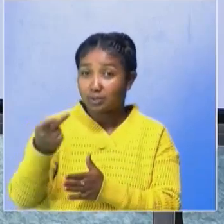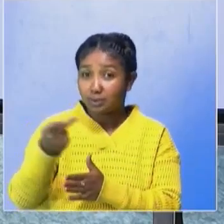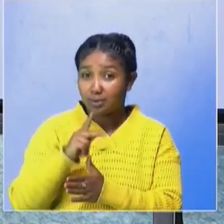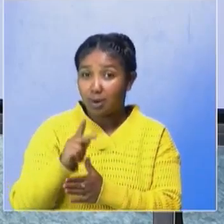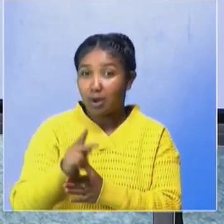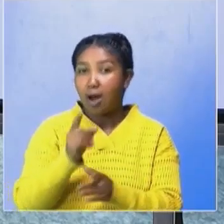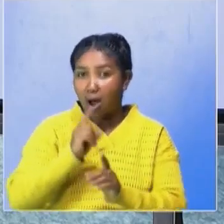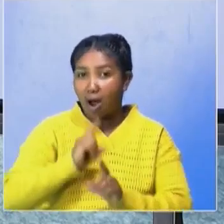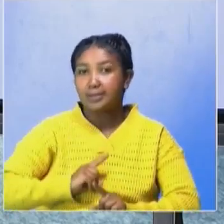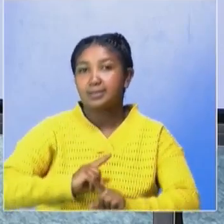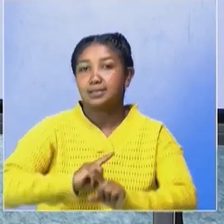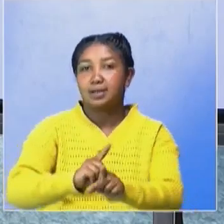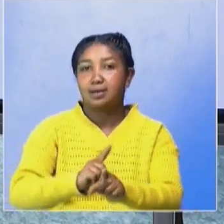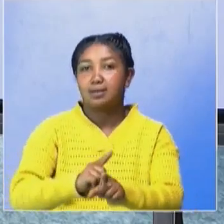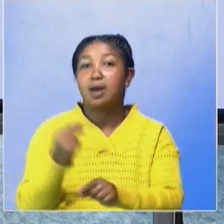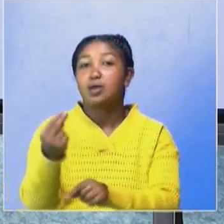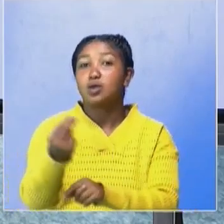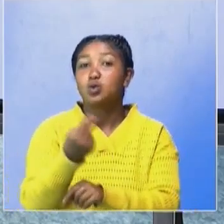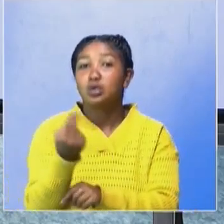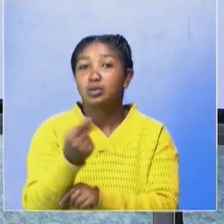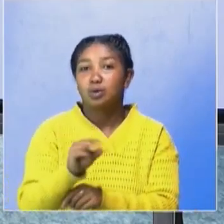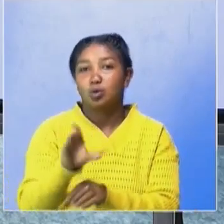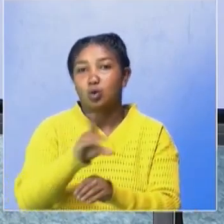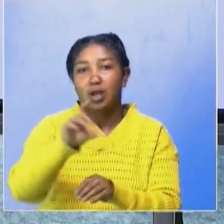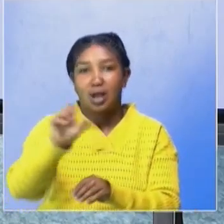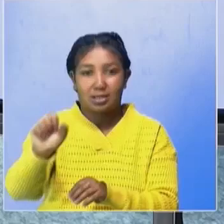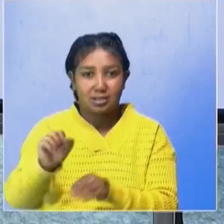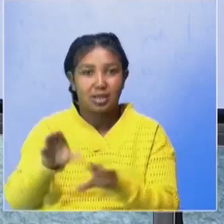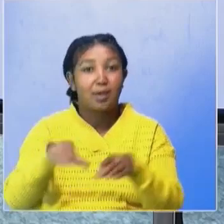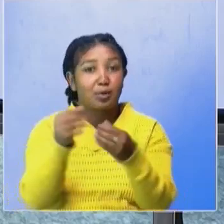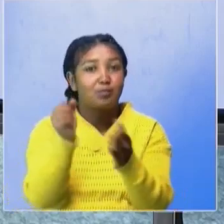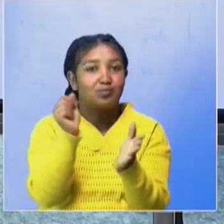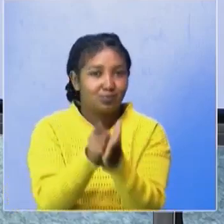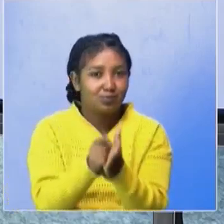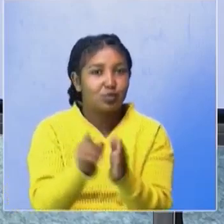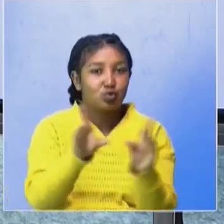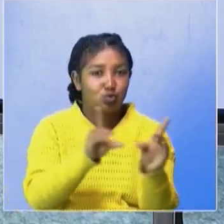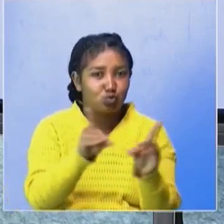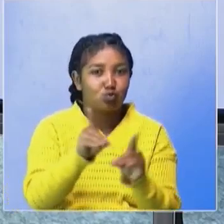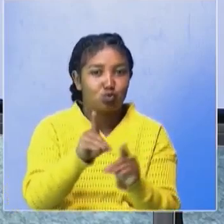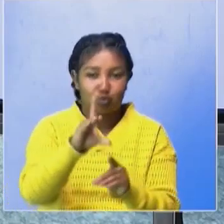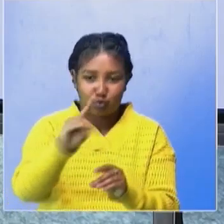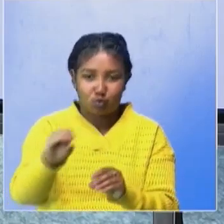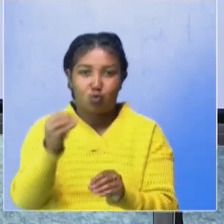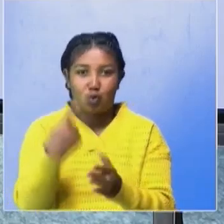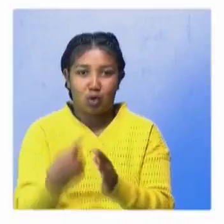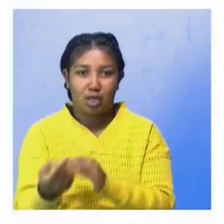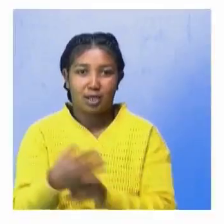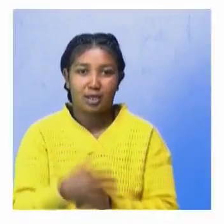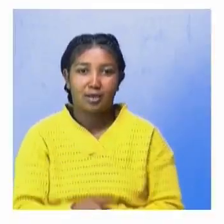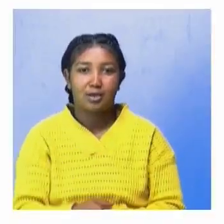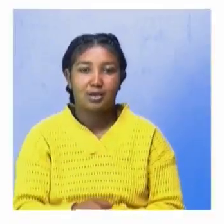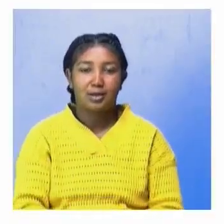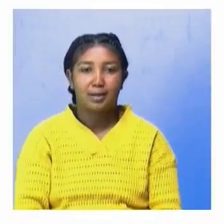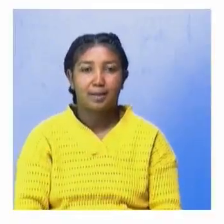the answer with by using does. Let me give you one example with do. Do